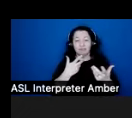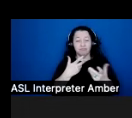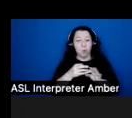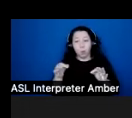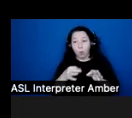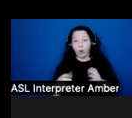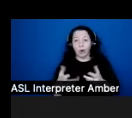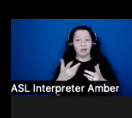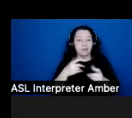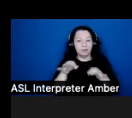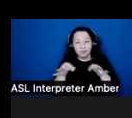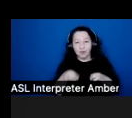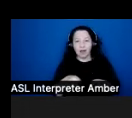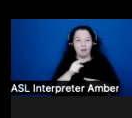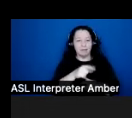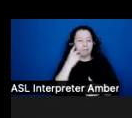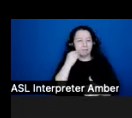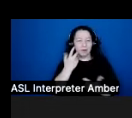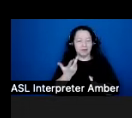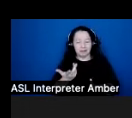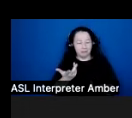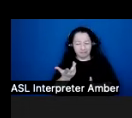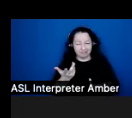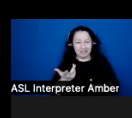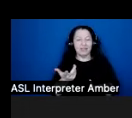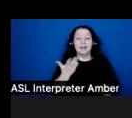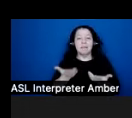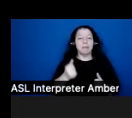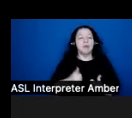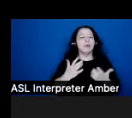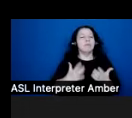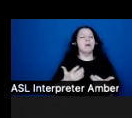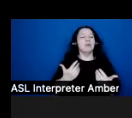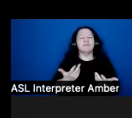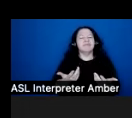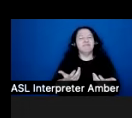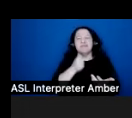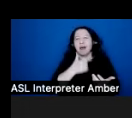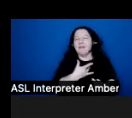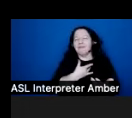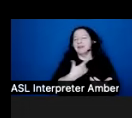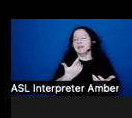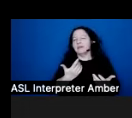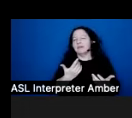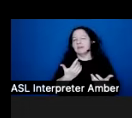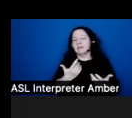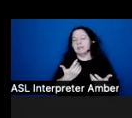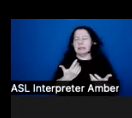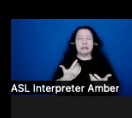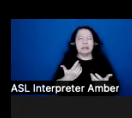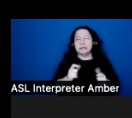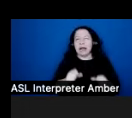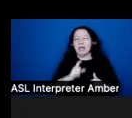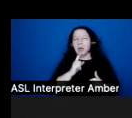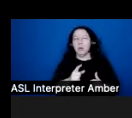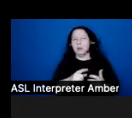experiences, right? So survivors might not have, they might not feel like they're in a place to really be able to fill